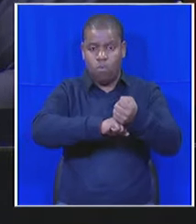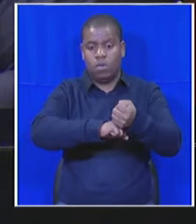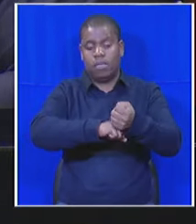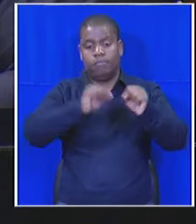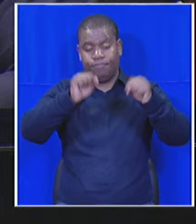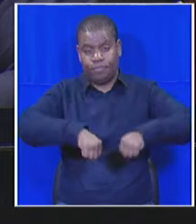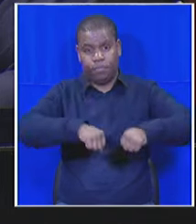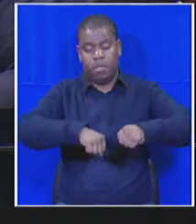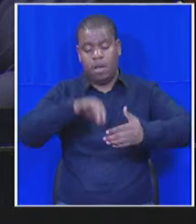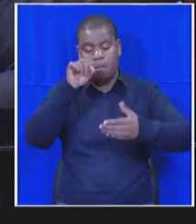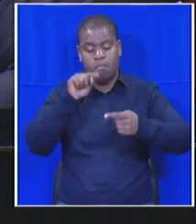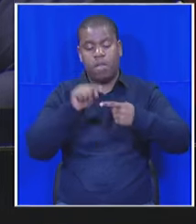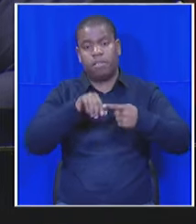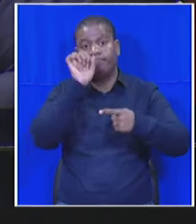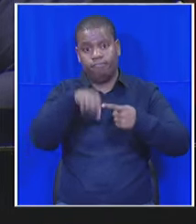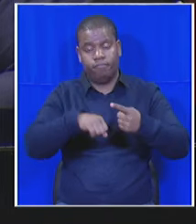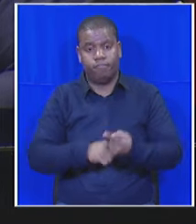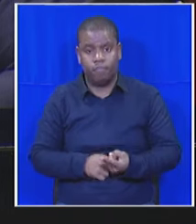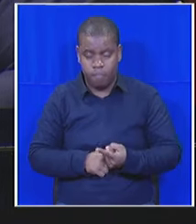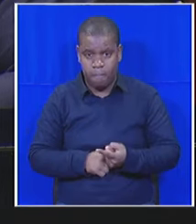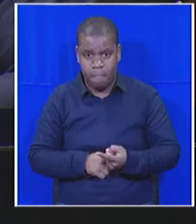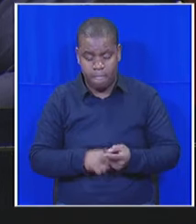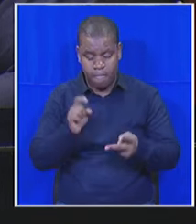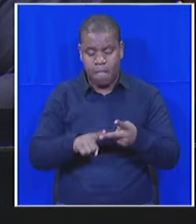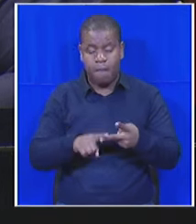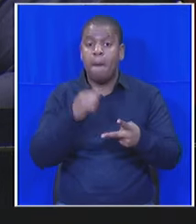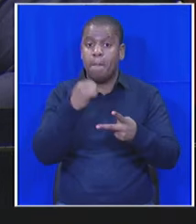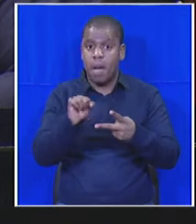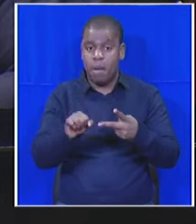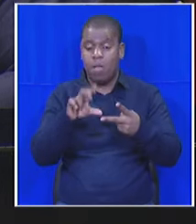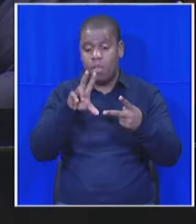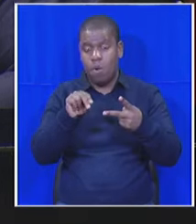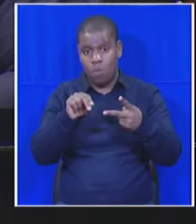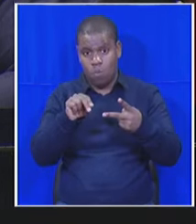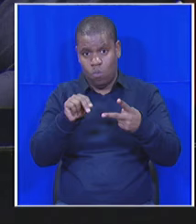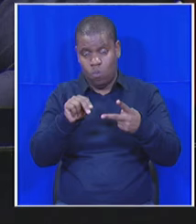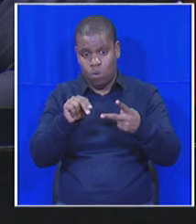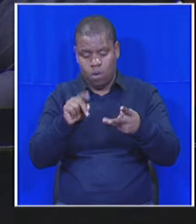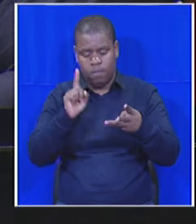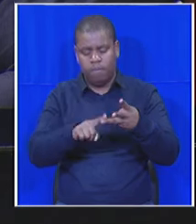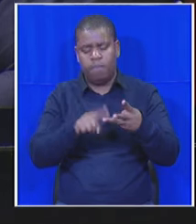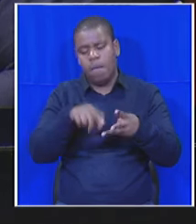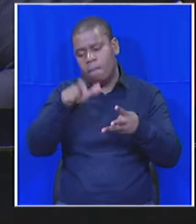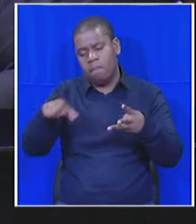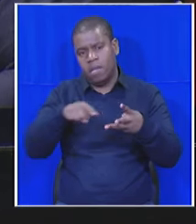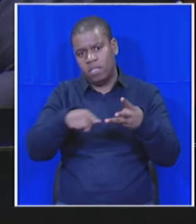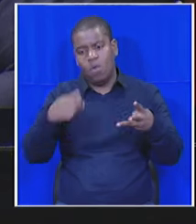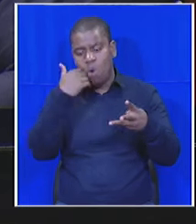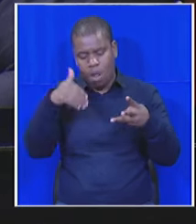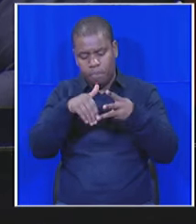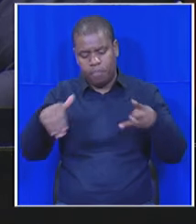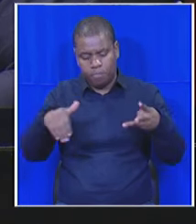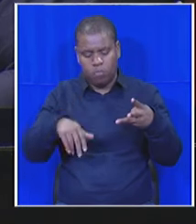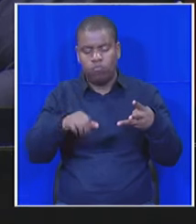to should press the yes button. Those against should press the no button. And those wishing to abstain